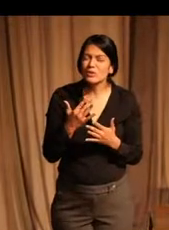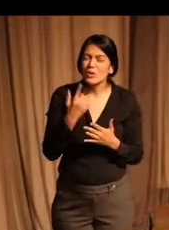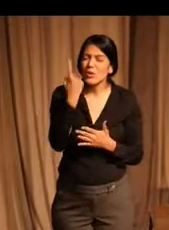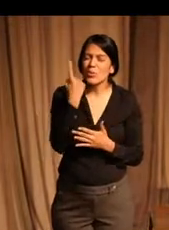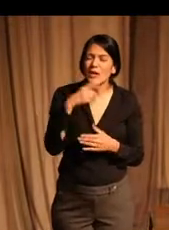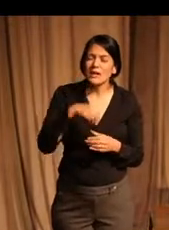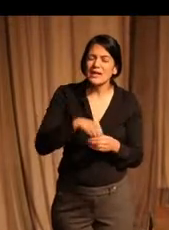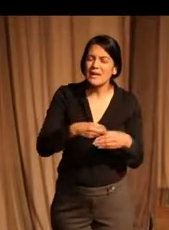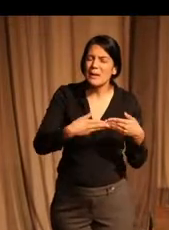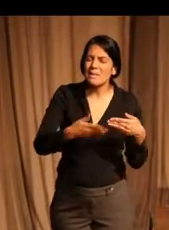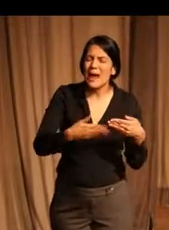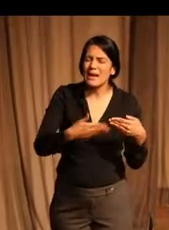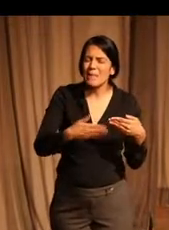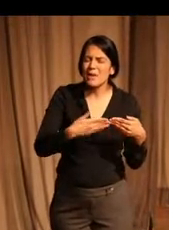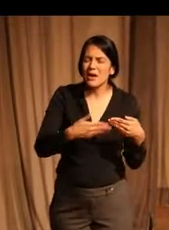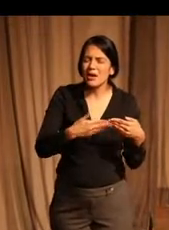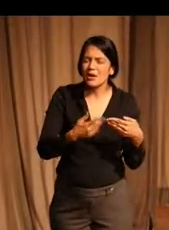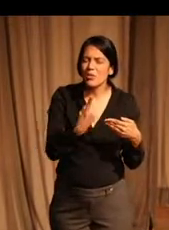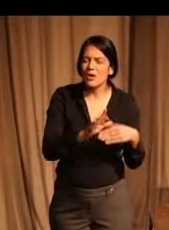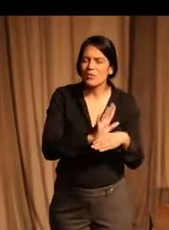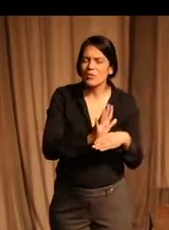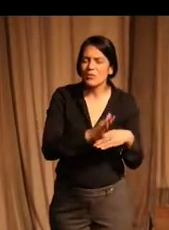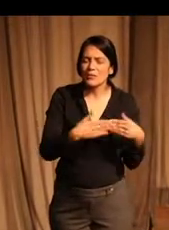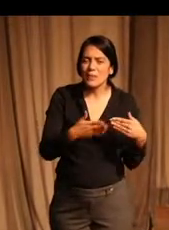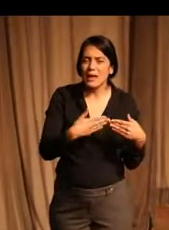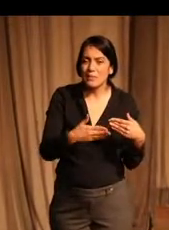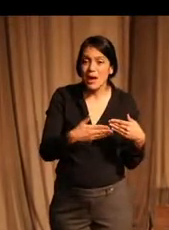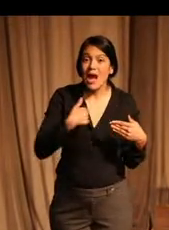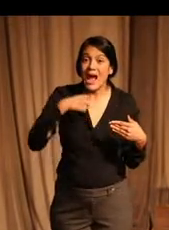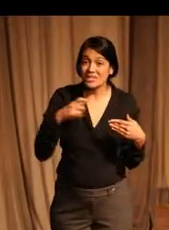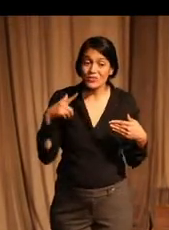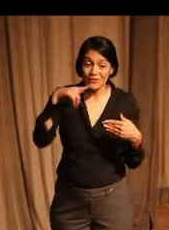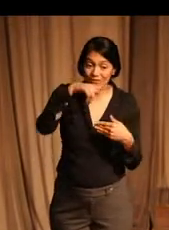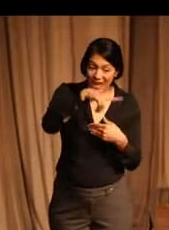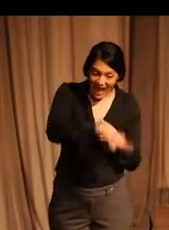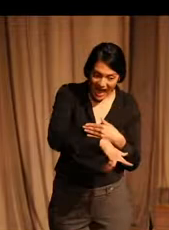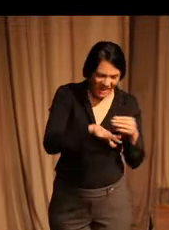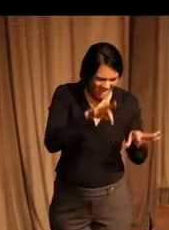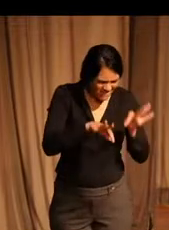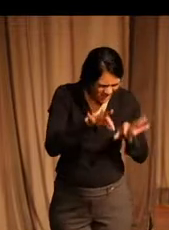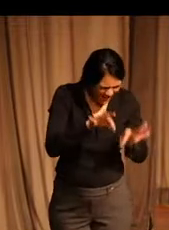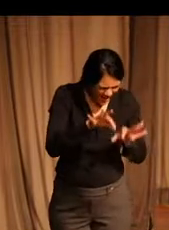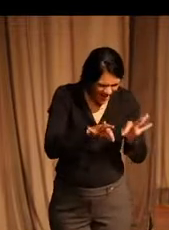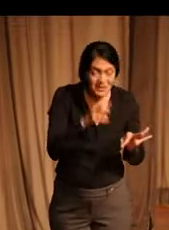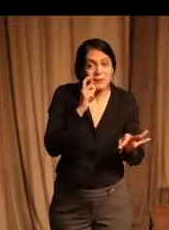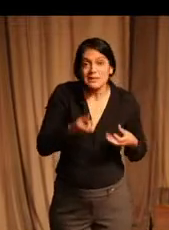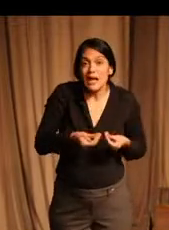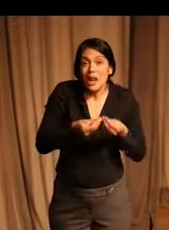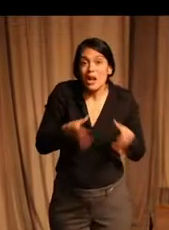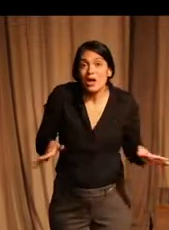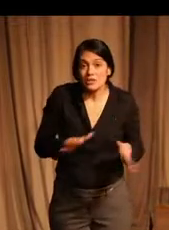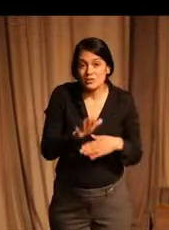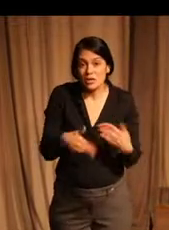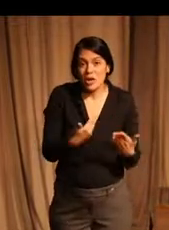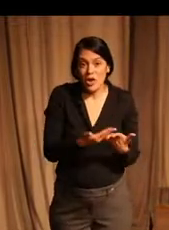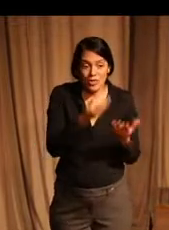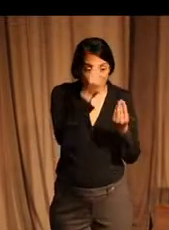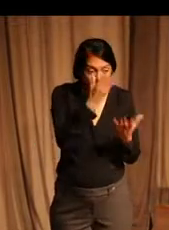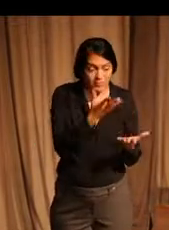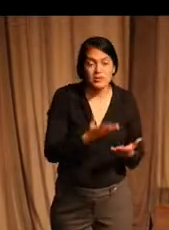in Panama, so I have to go there, and others are completely lost. But I have